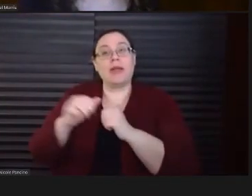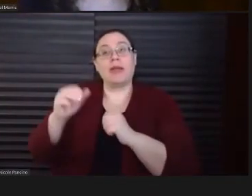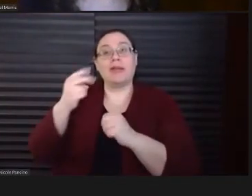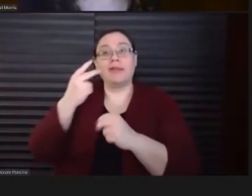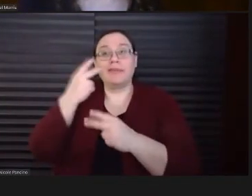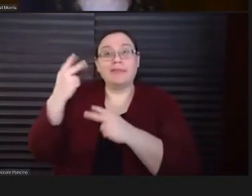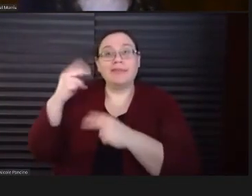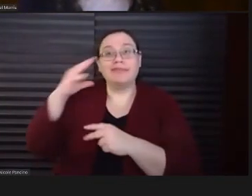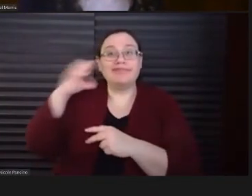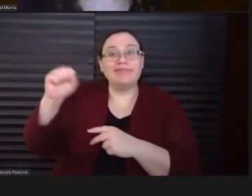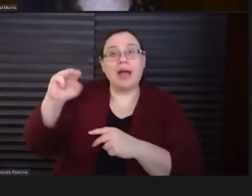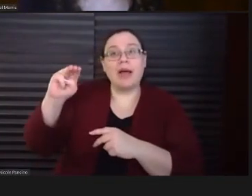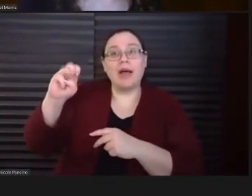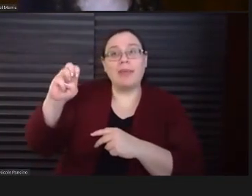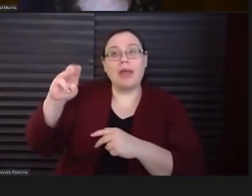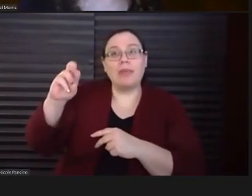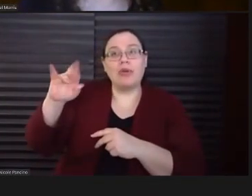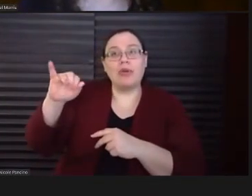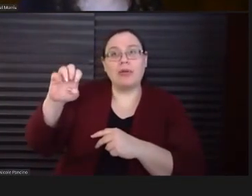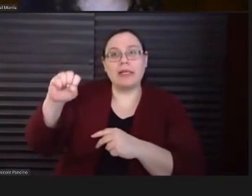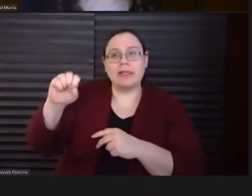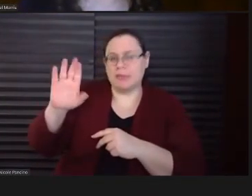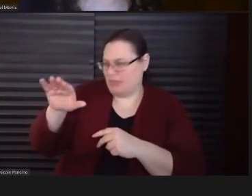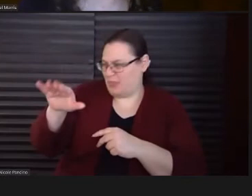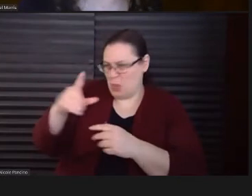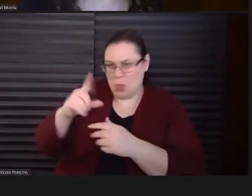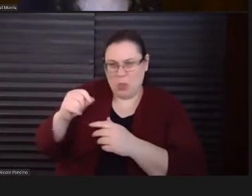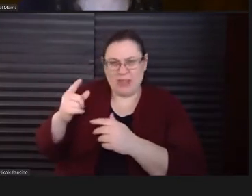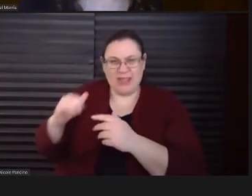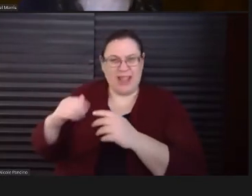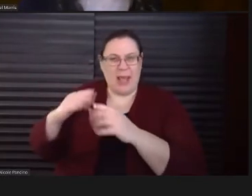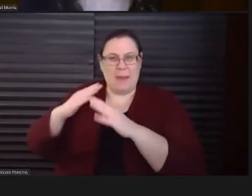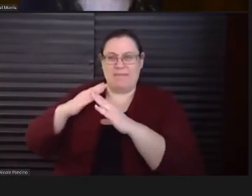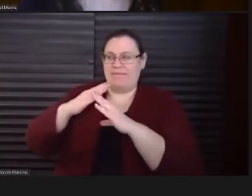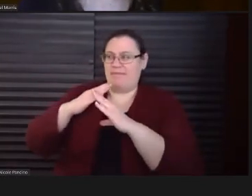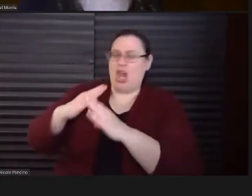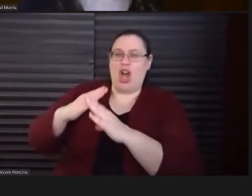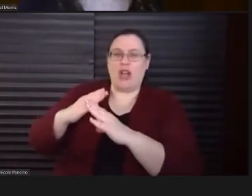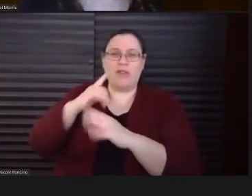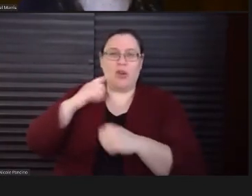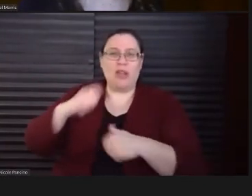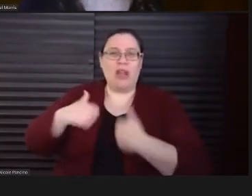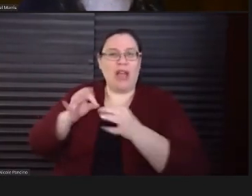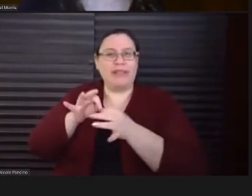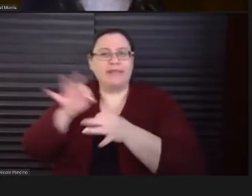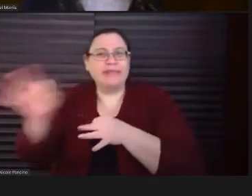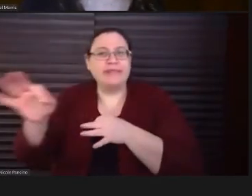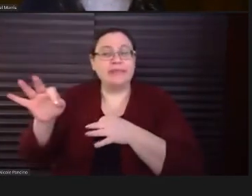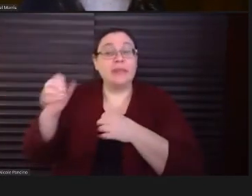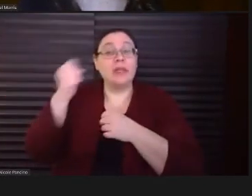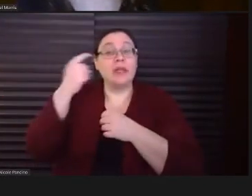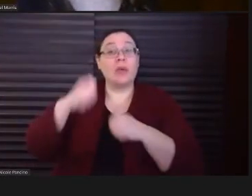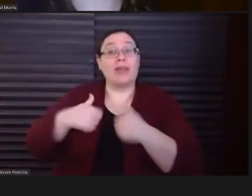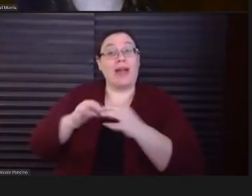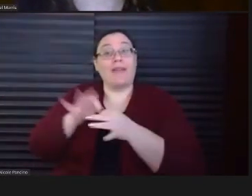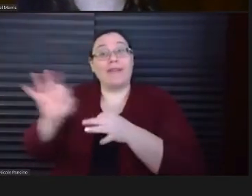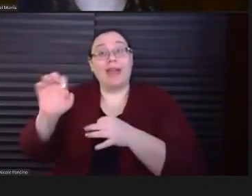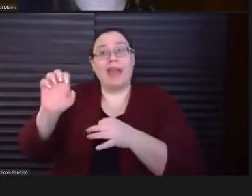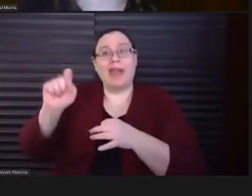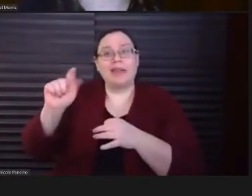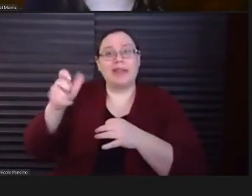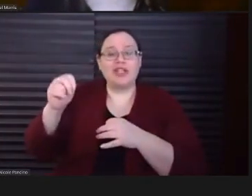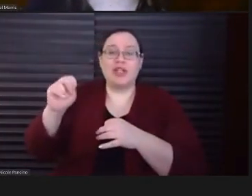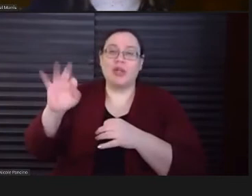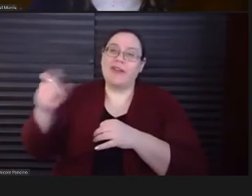people, what is the blockage in terms of life extension? And with life extension, you can fix all your limbs.